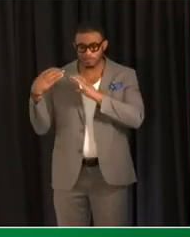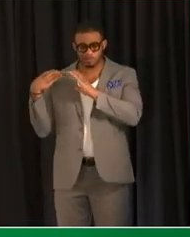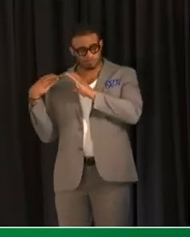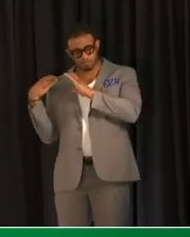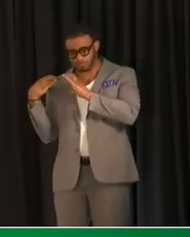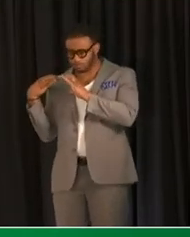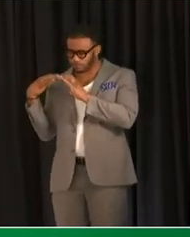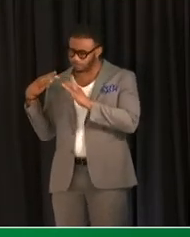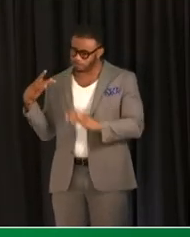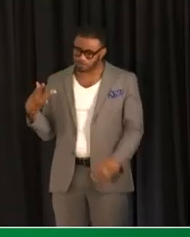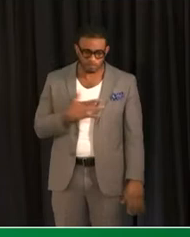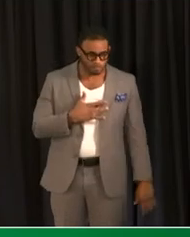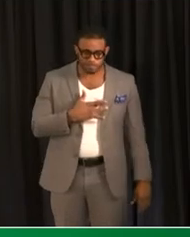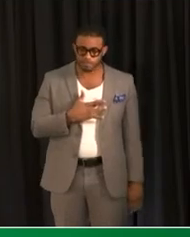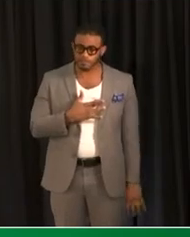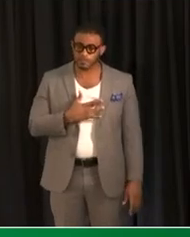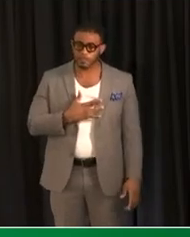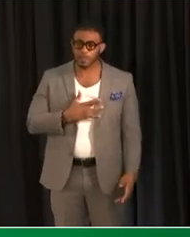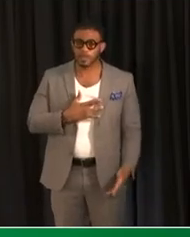that to heart. And,